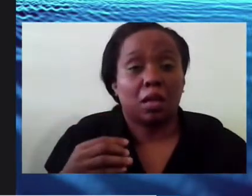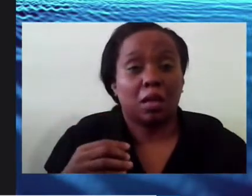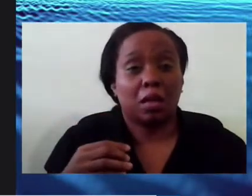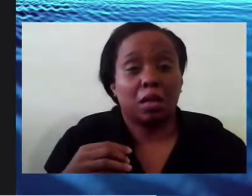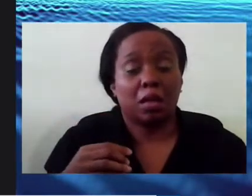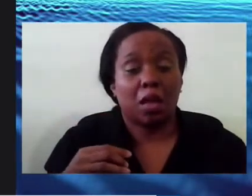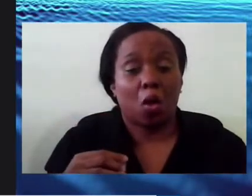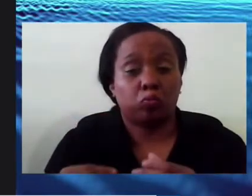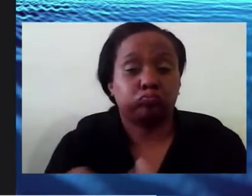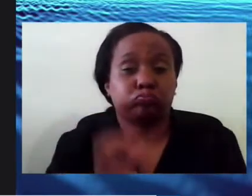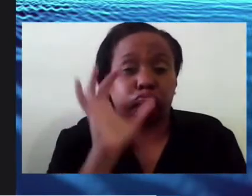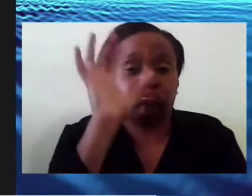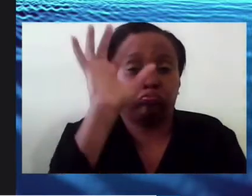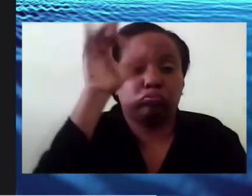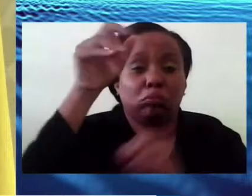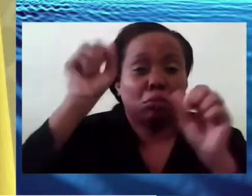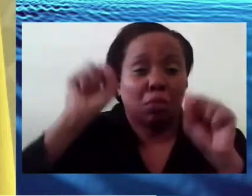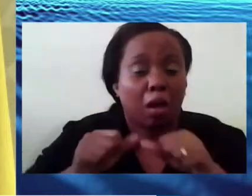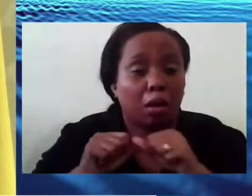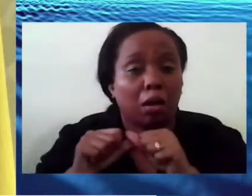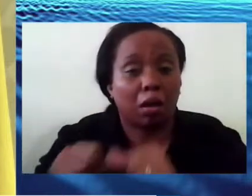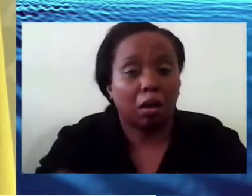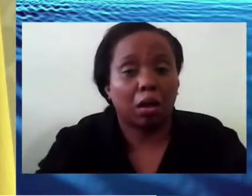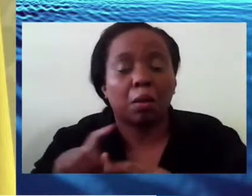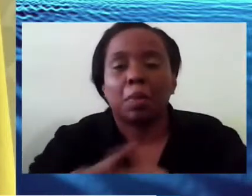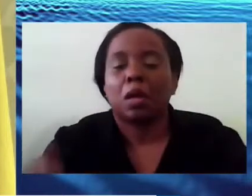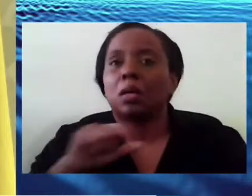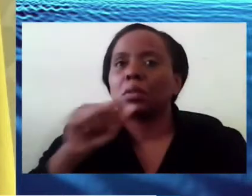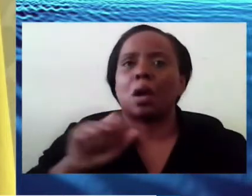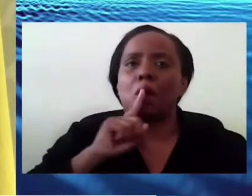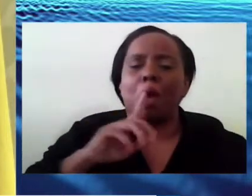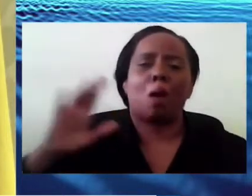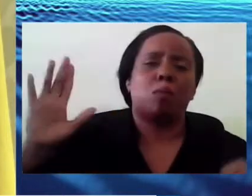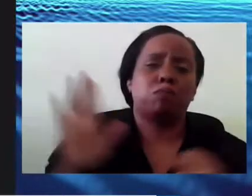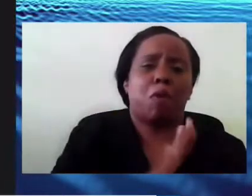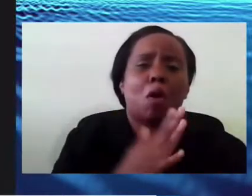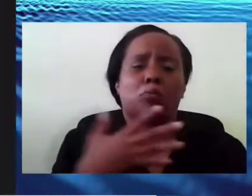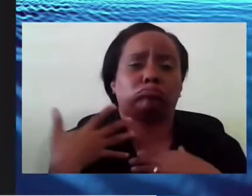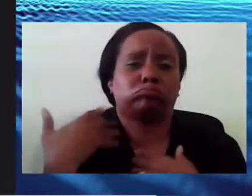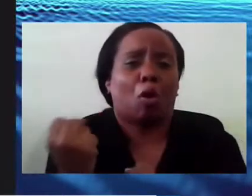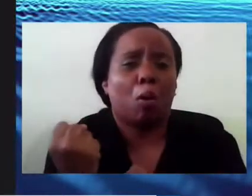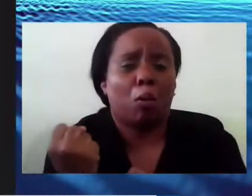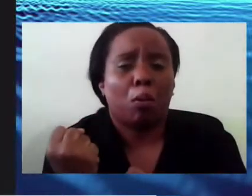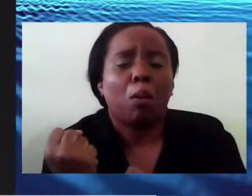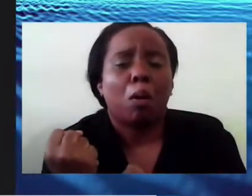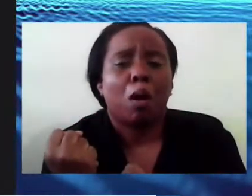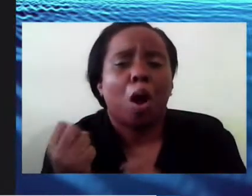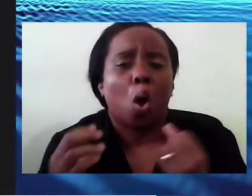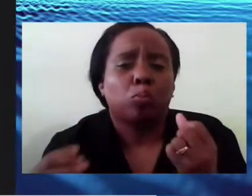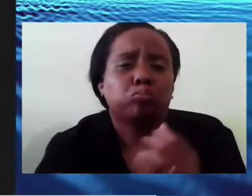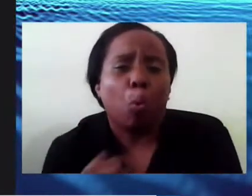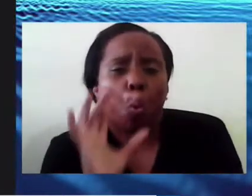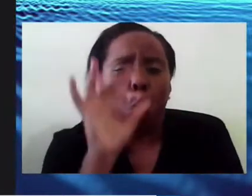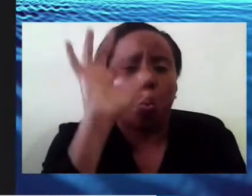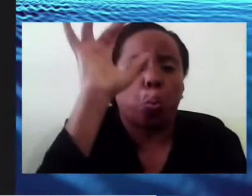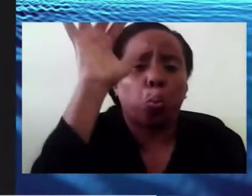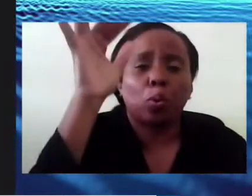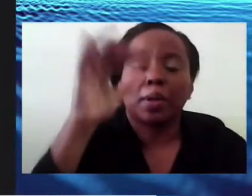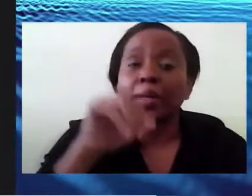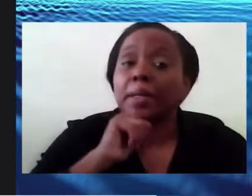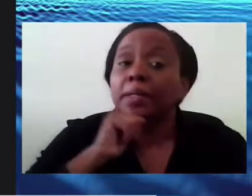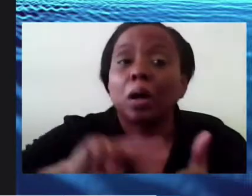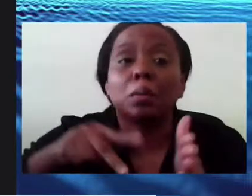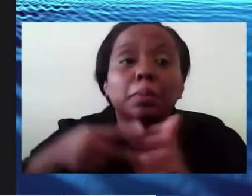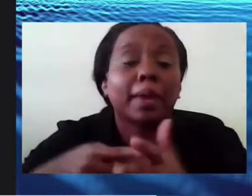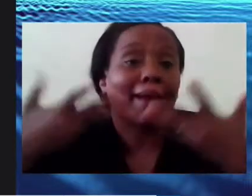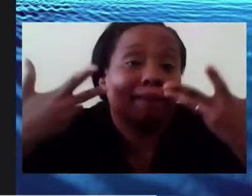explosive activity is somewhat diminishing in intensity, but that does not mean that it's ended at